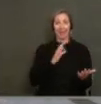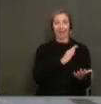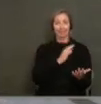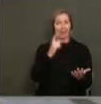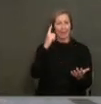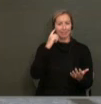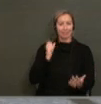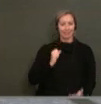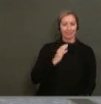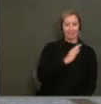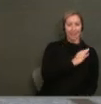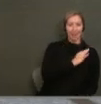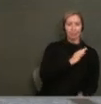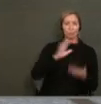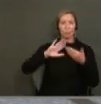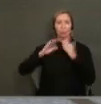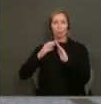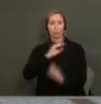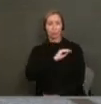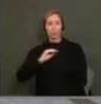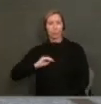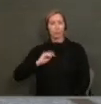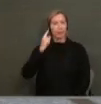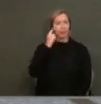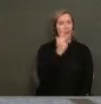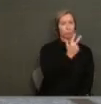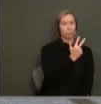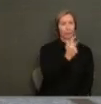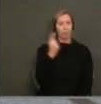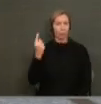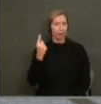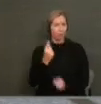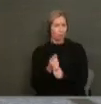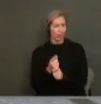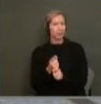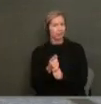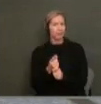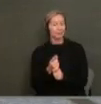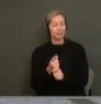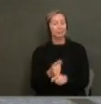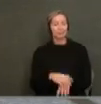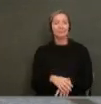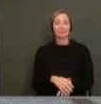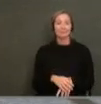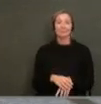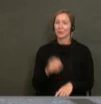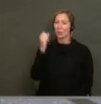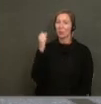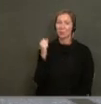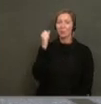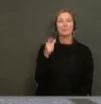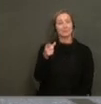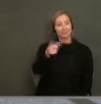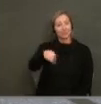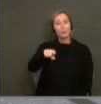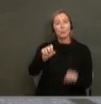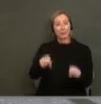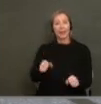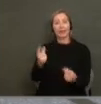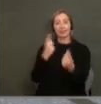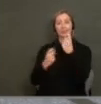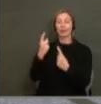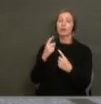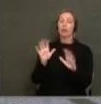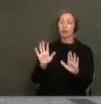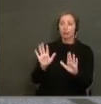ratio staff to resident might be 3-1 right now. Is that true? Woo! You're going to be able to ask all the questions. Well, okay, I shouldn't